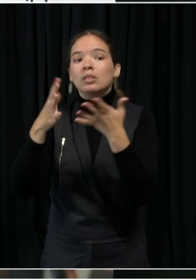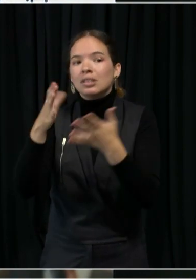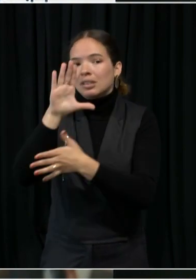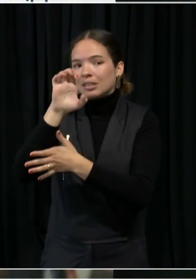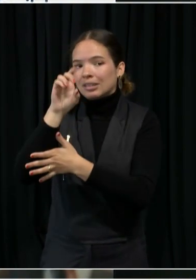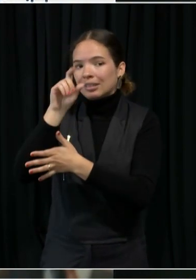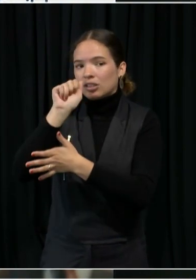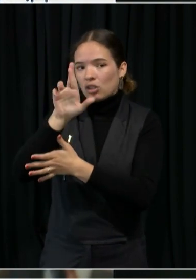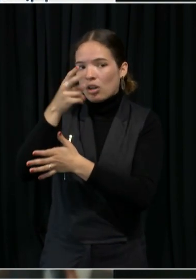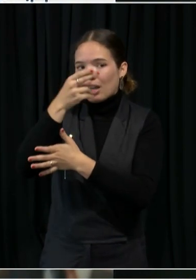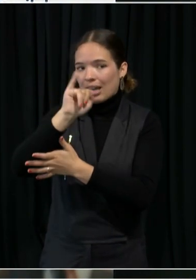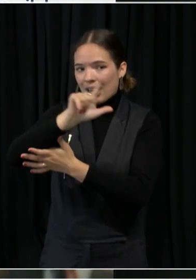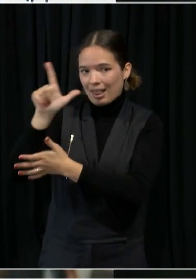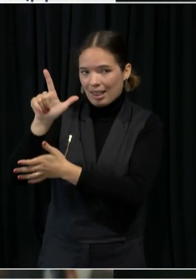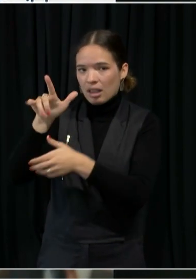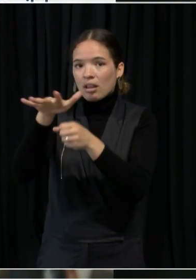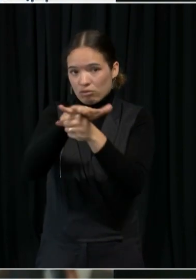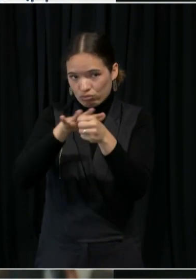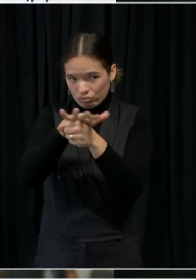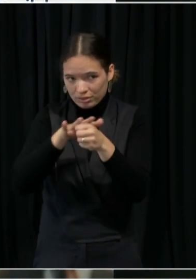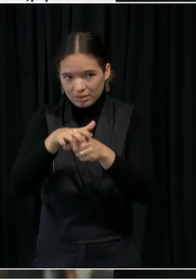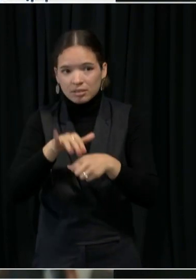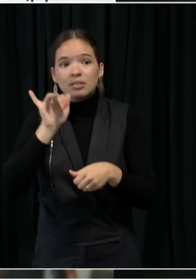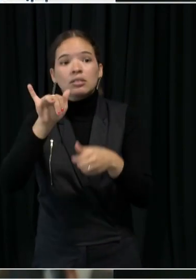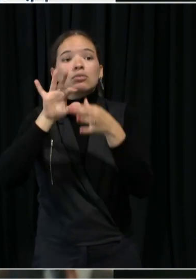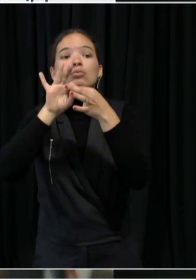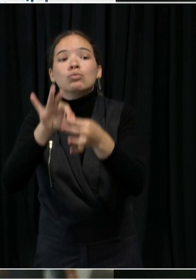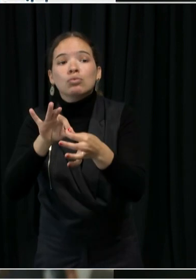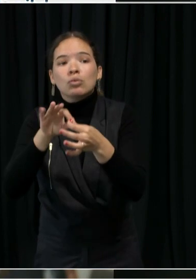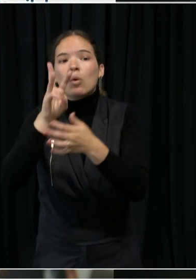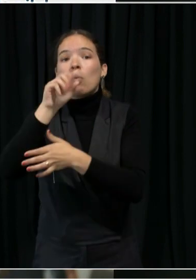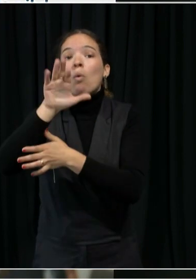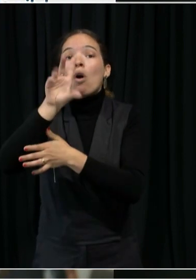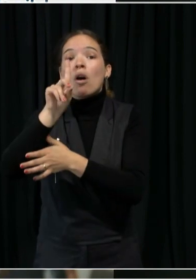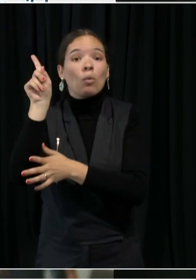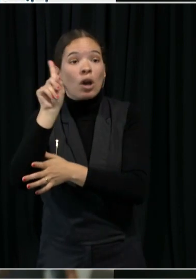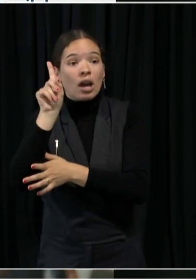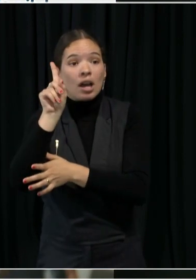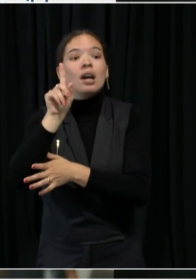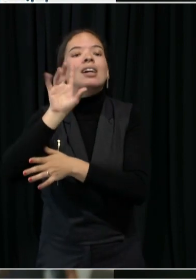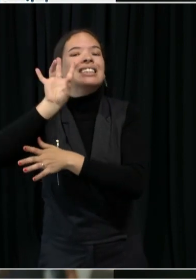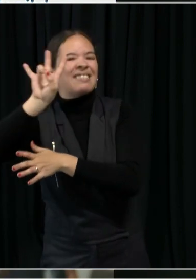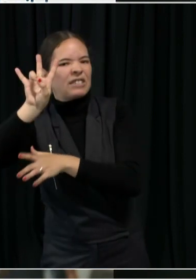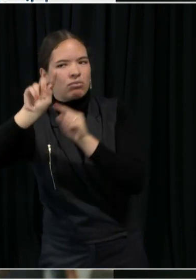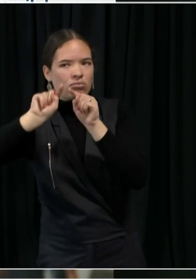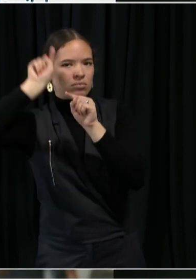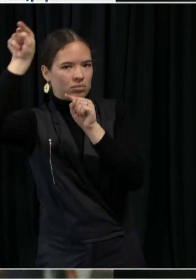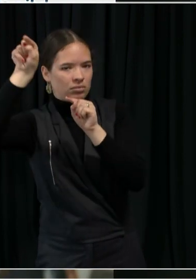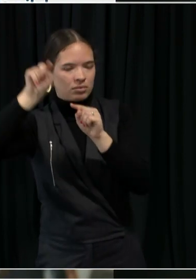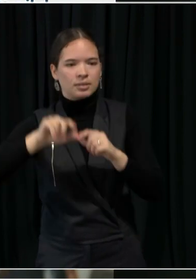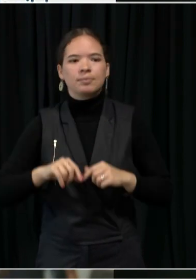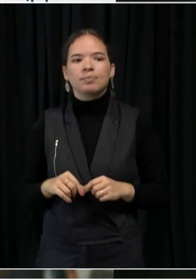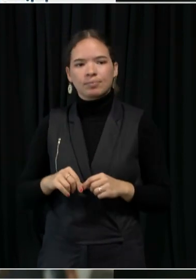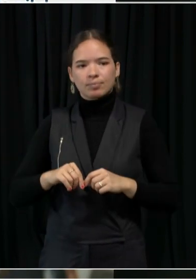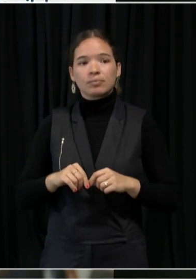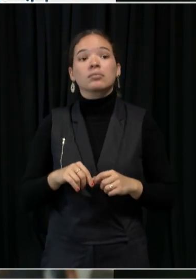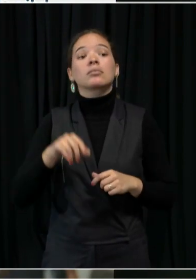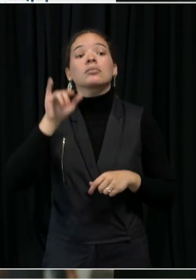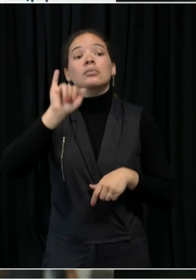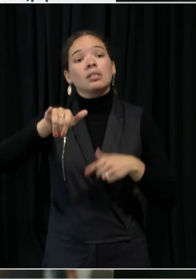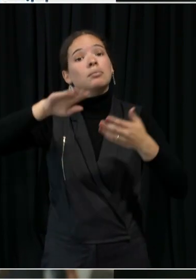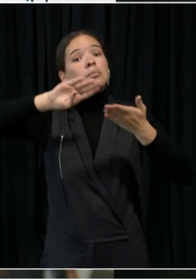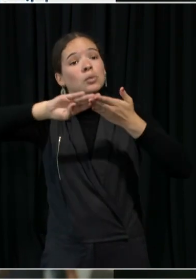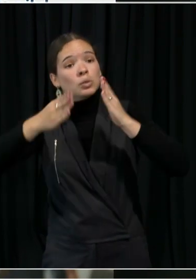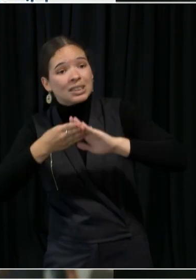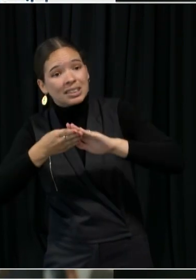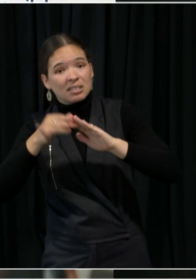Medical Center in Ward 7. This urgent care center is what the community asked for. As Robin